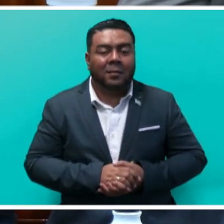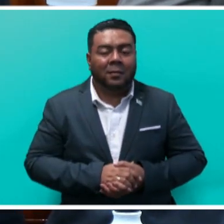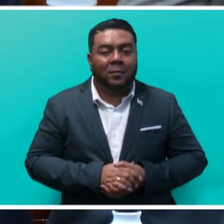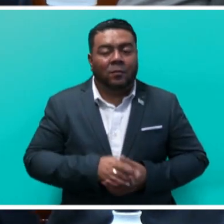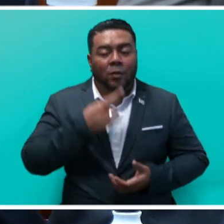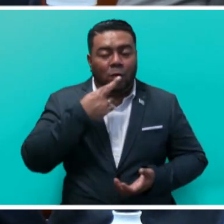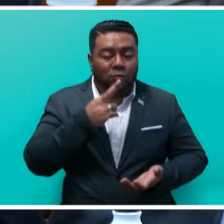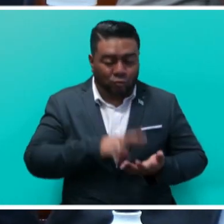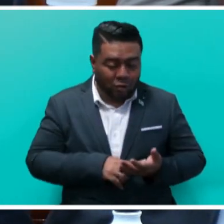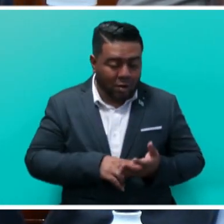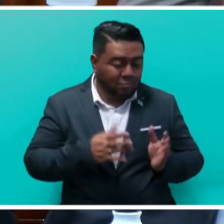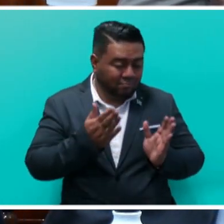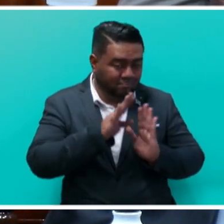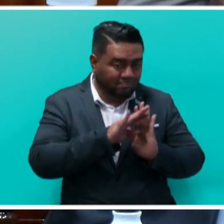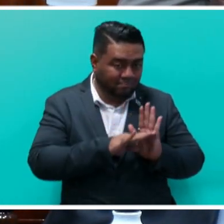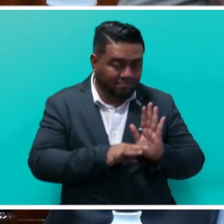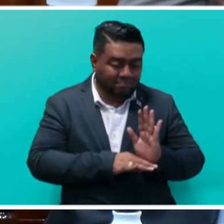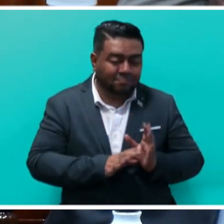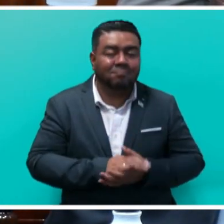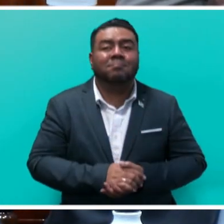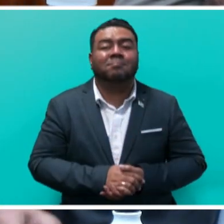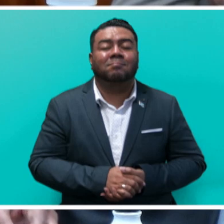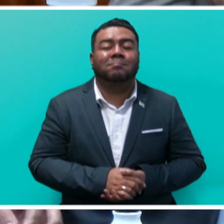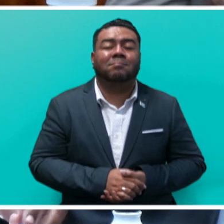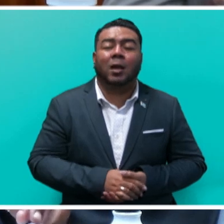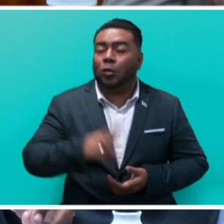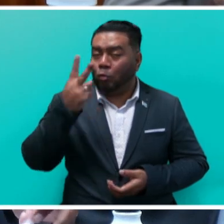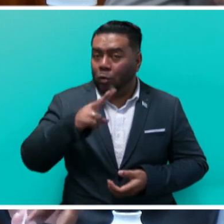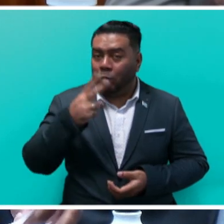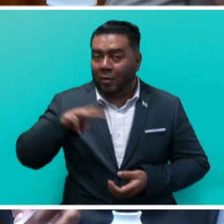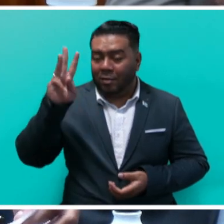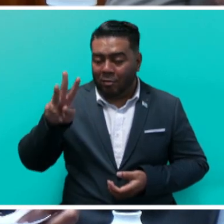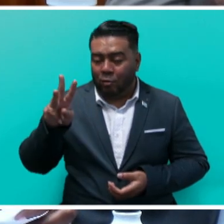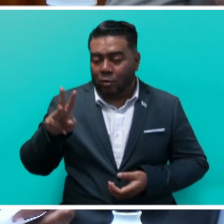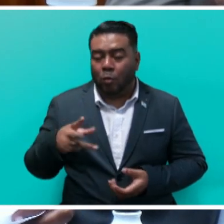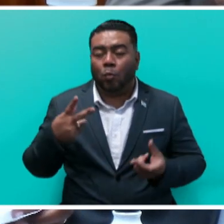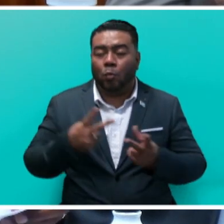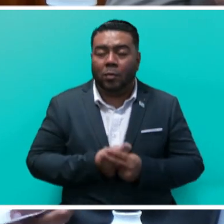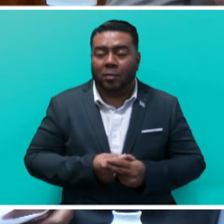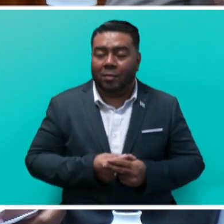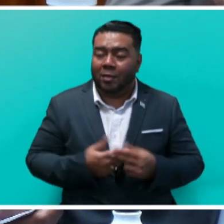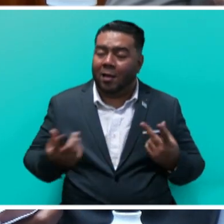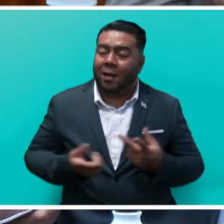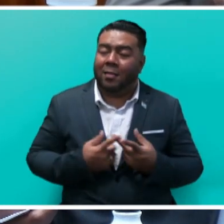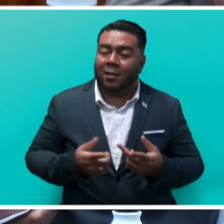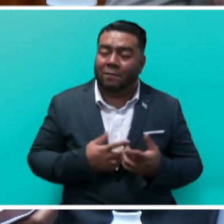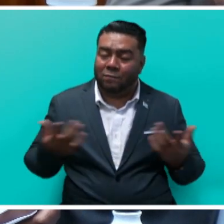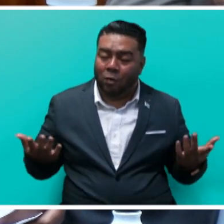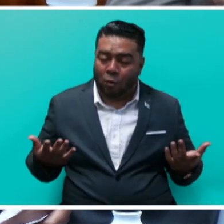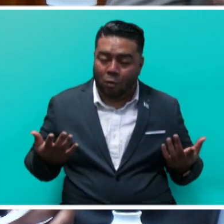registrar. And in 2023, with the impending expiry of the fee